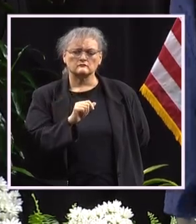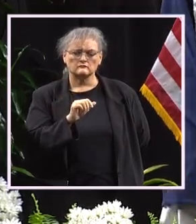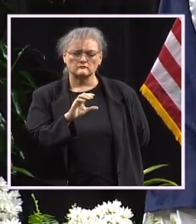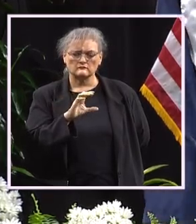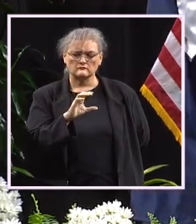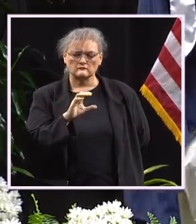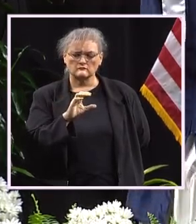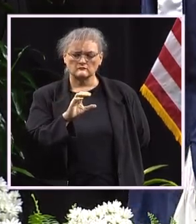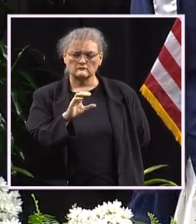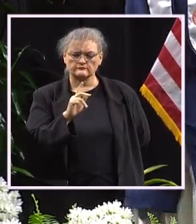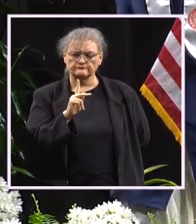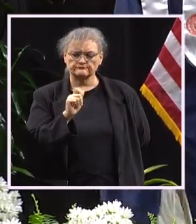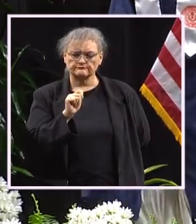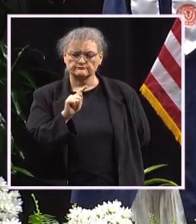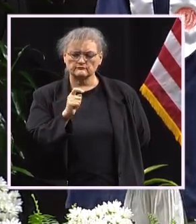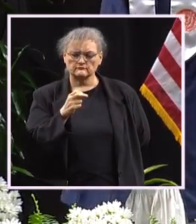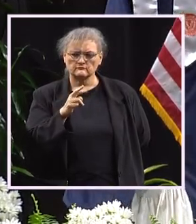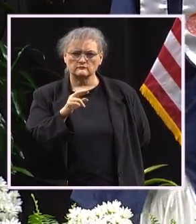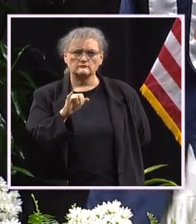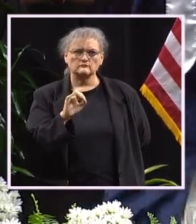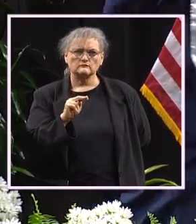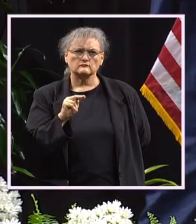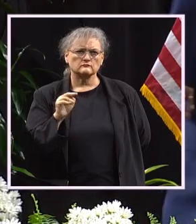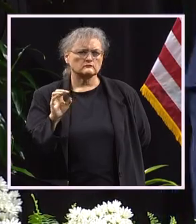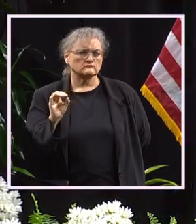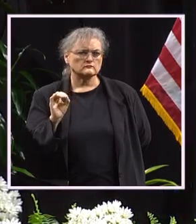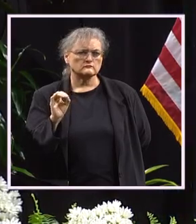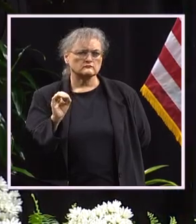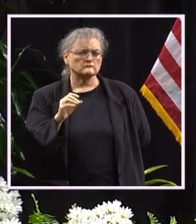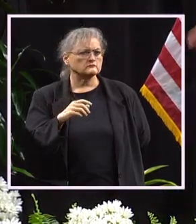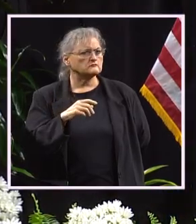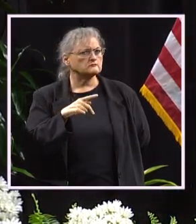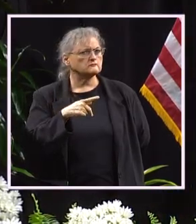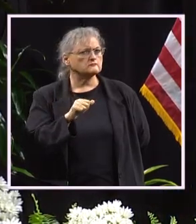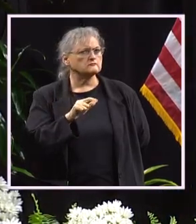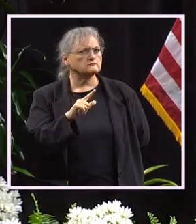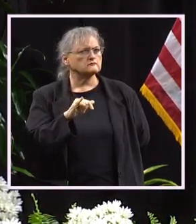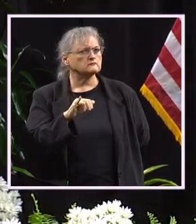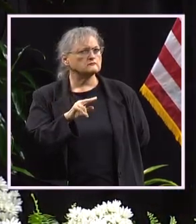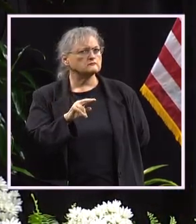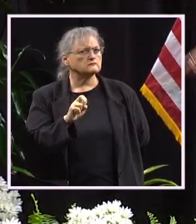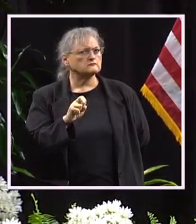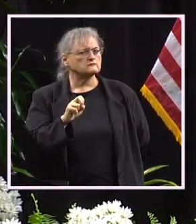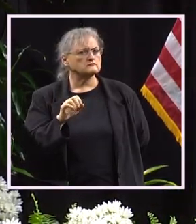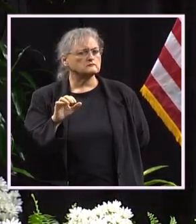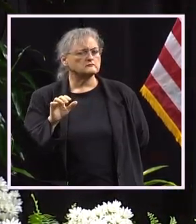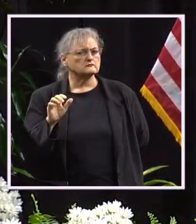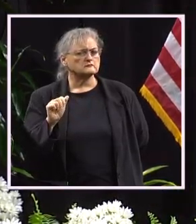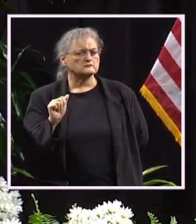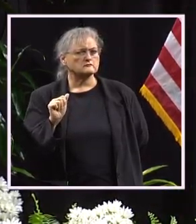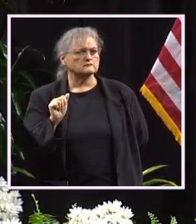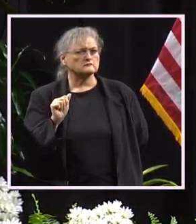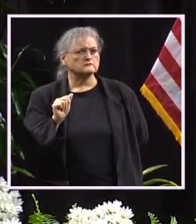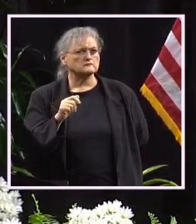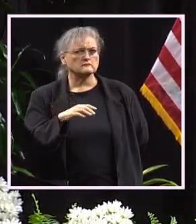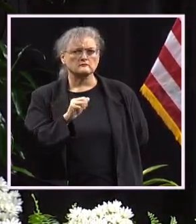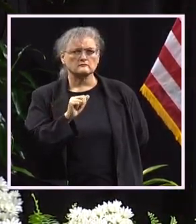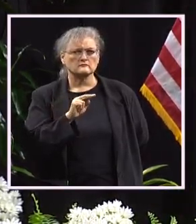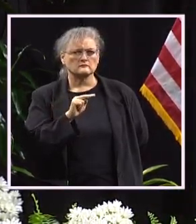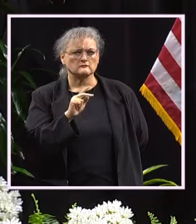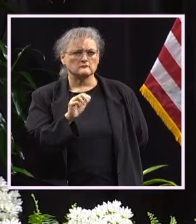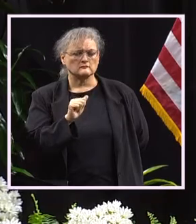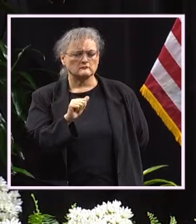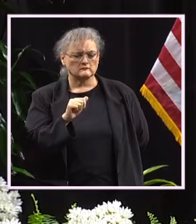Catherine E. Orellana, Magna Cum Laude. Monique Gabriela Azar, Cum Laude. Anna